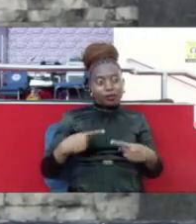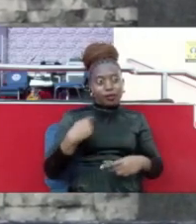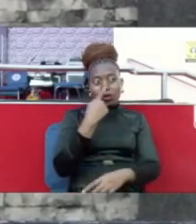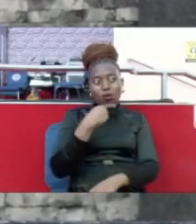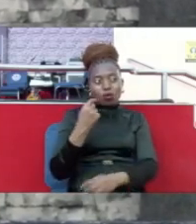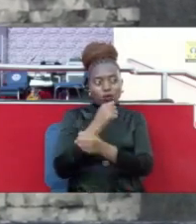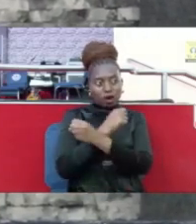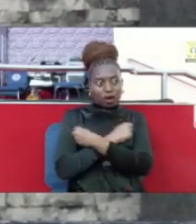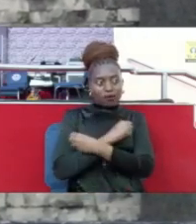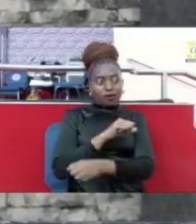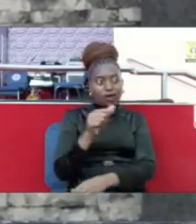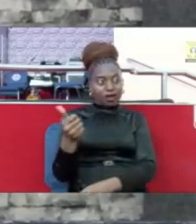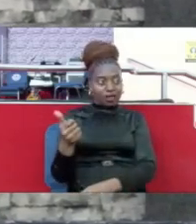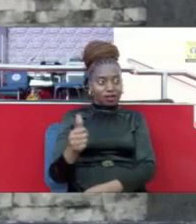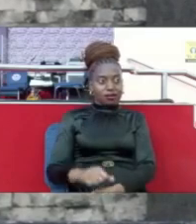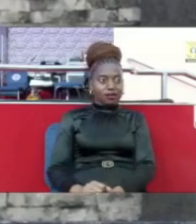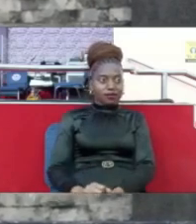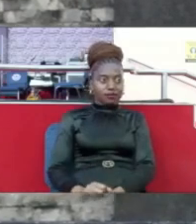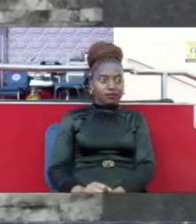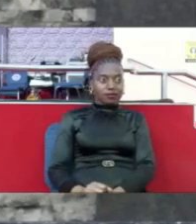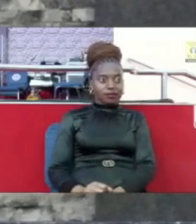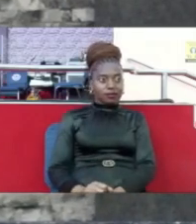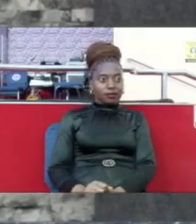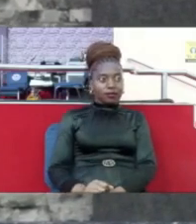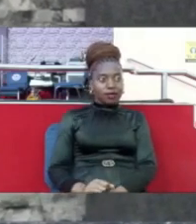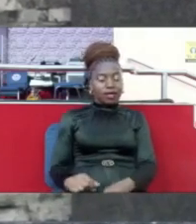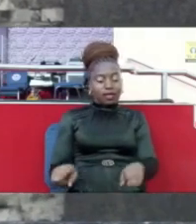watu ambao wanawapenda wengine. As much as they do themselves.